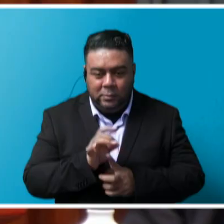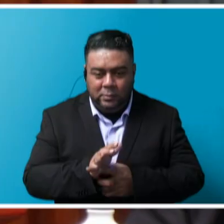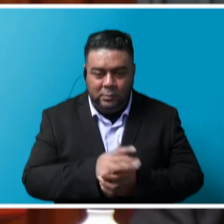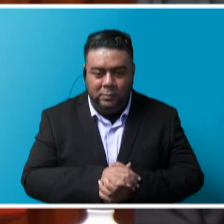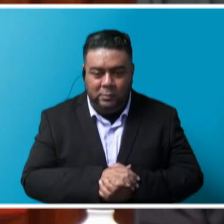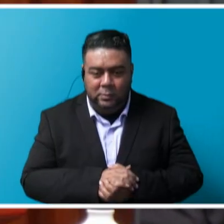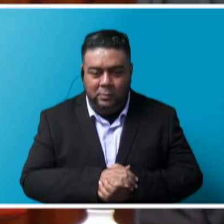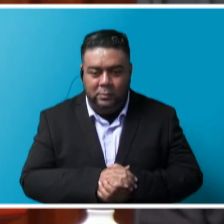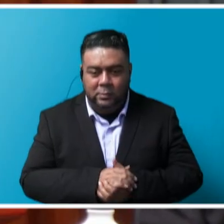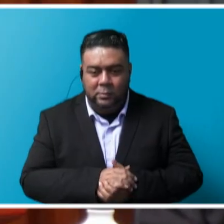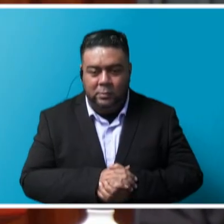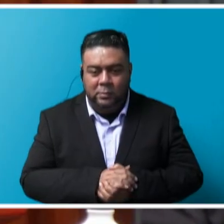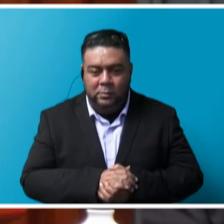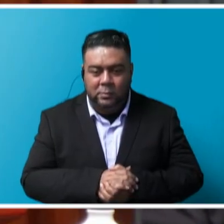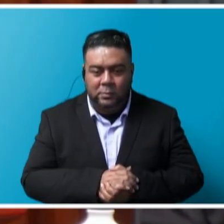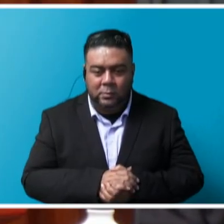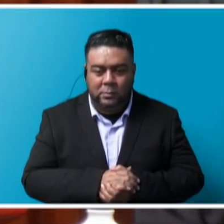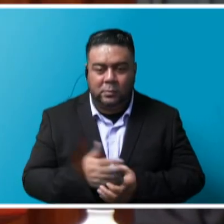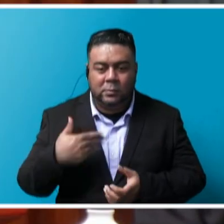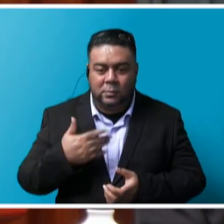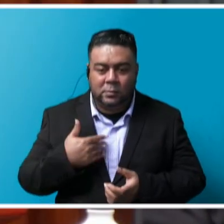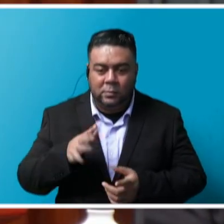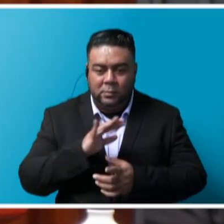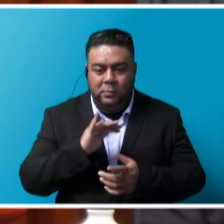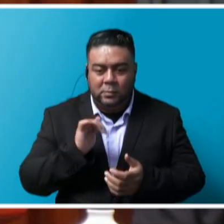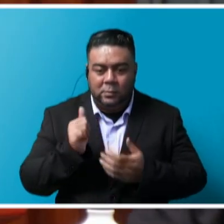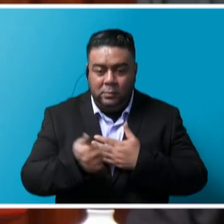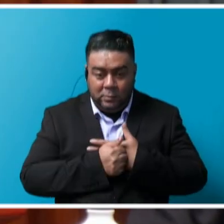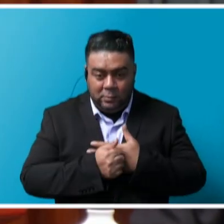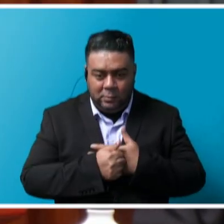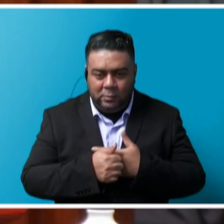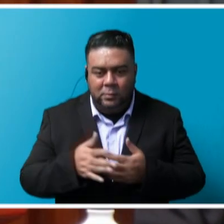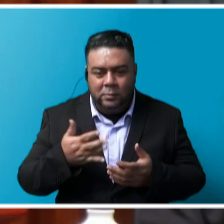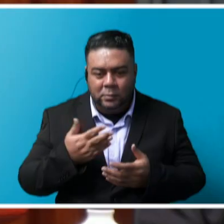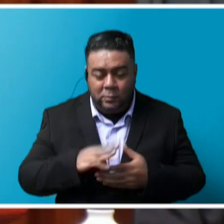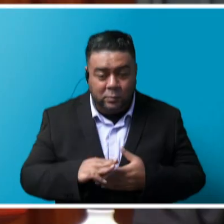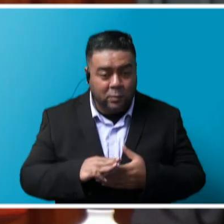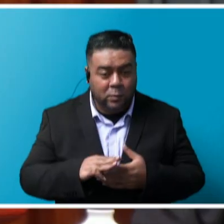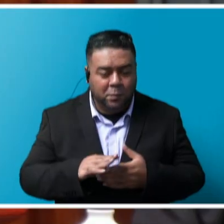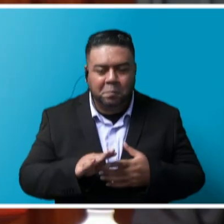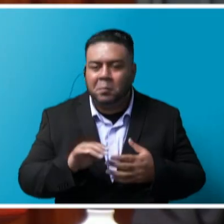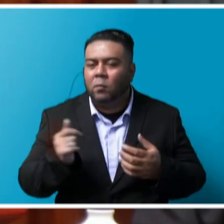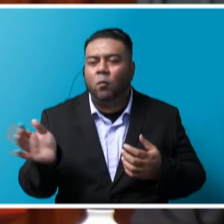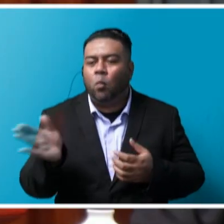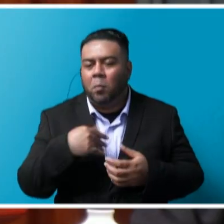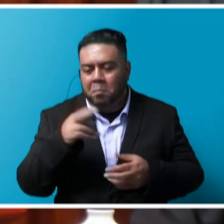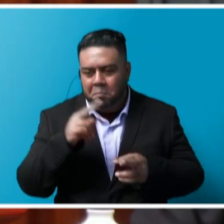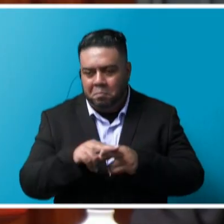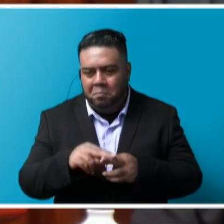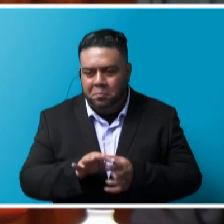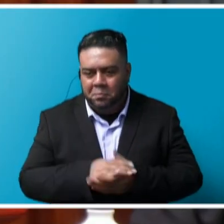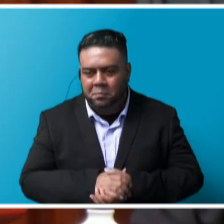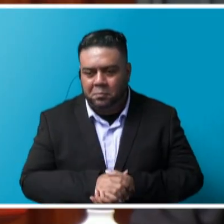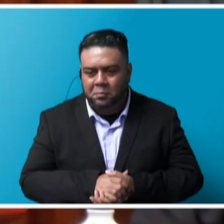affect the health, safety, and well-being of every Fijian. That's why this budget significantly strengthens the